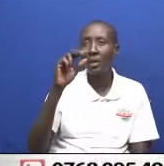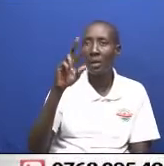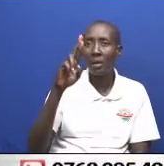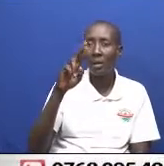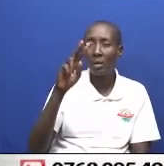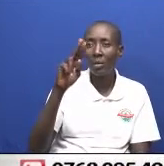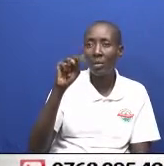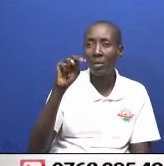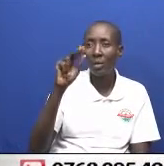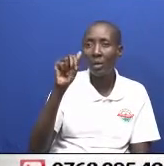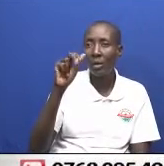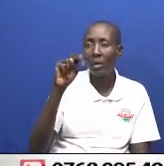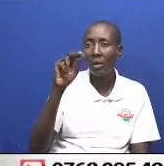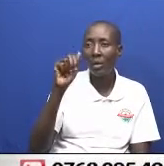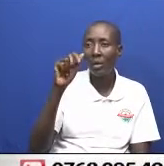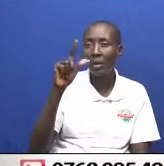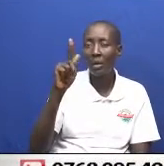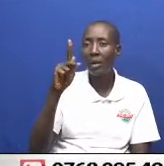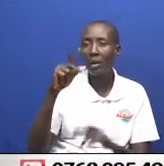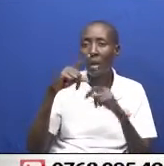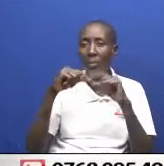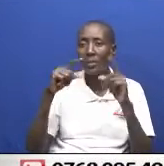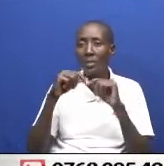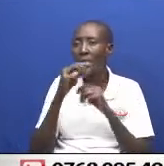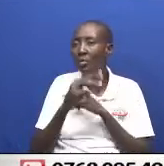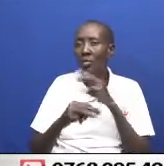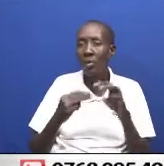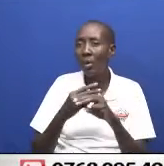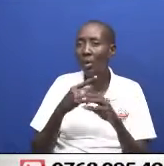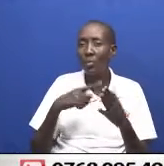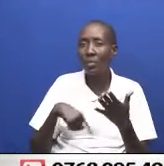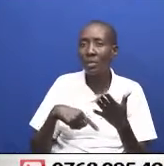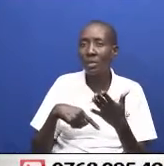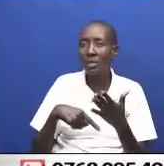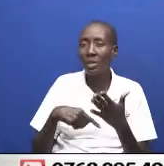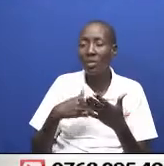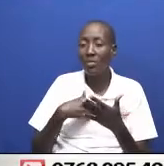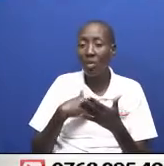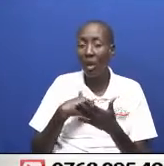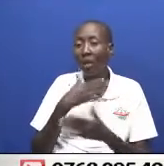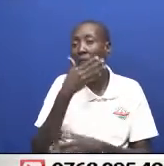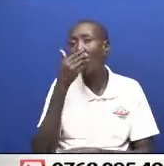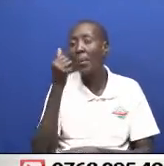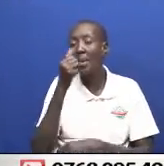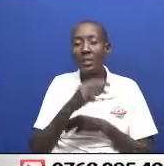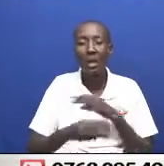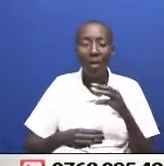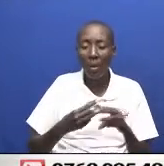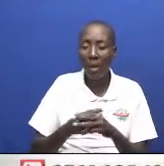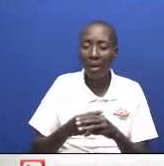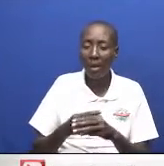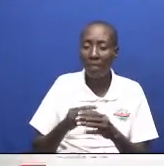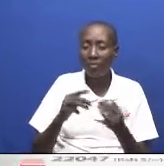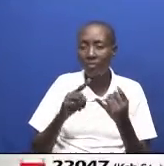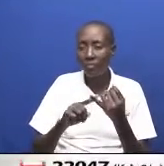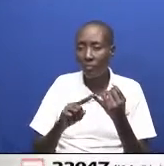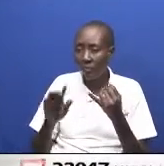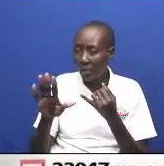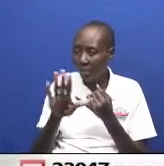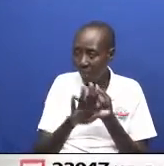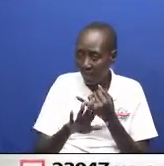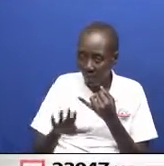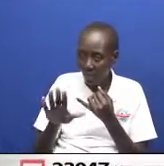or Guru Nanak's message to the world is to create a better world, both environmentally, in